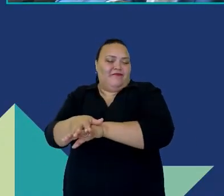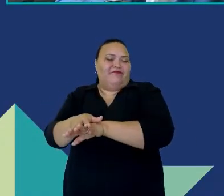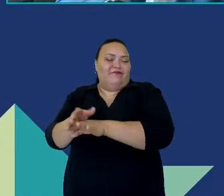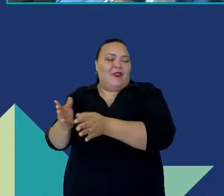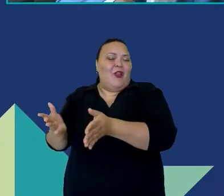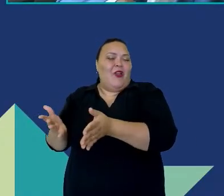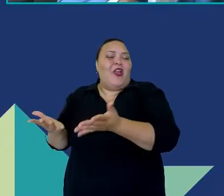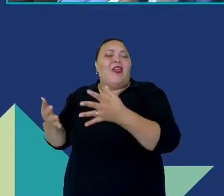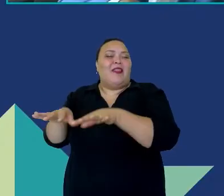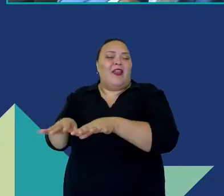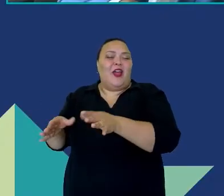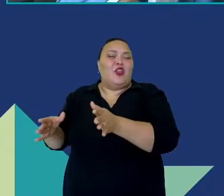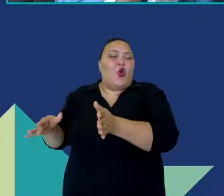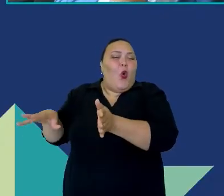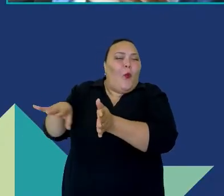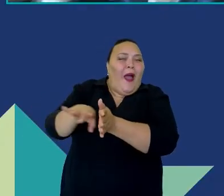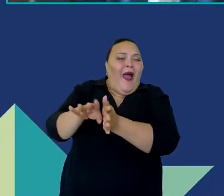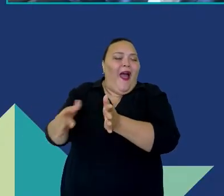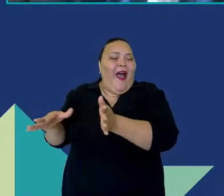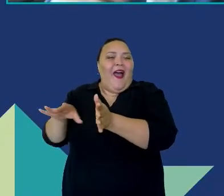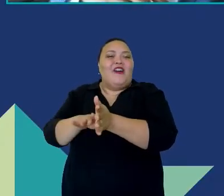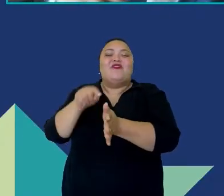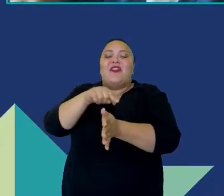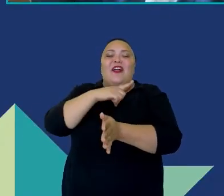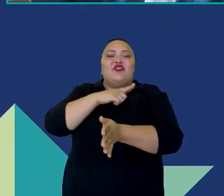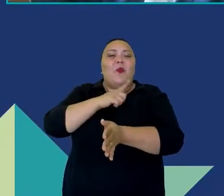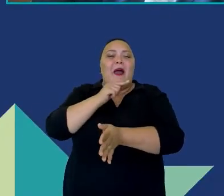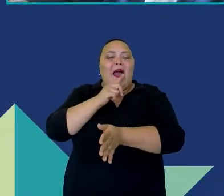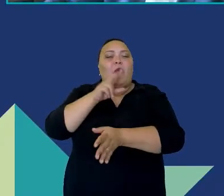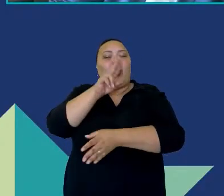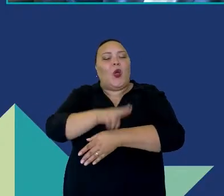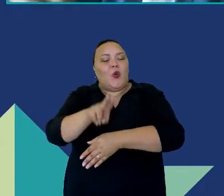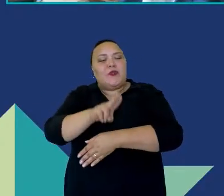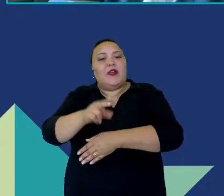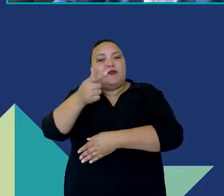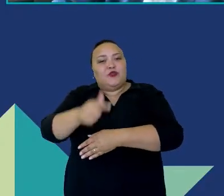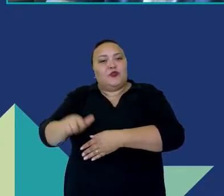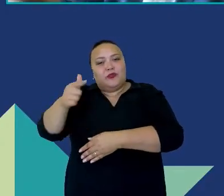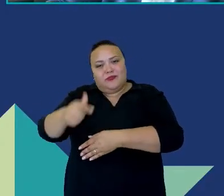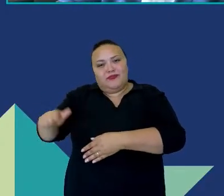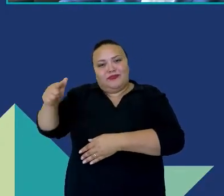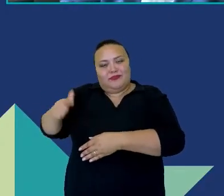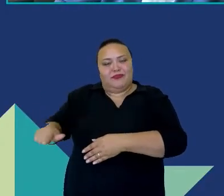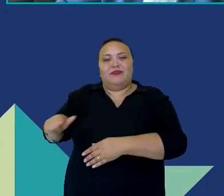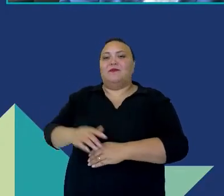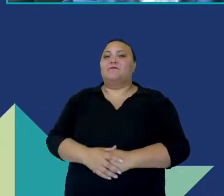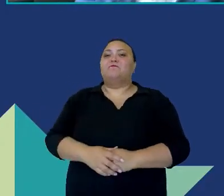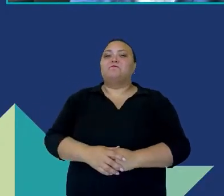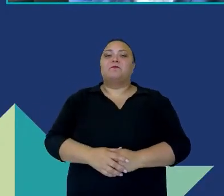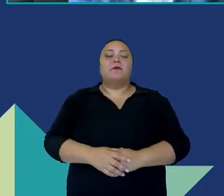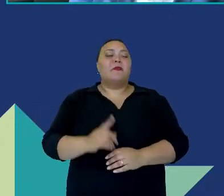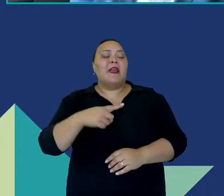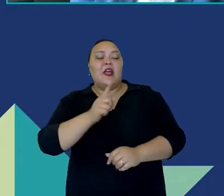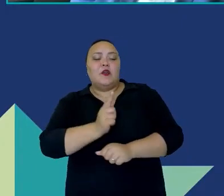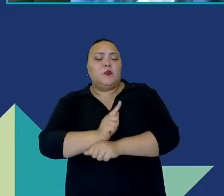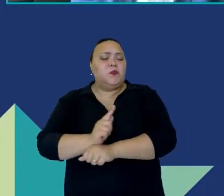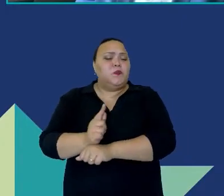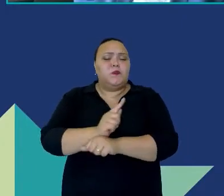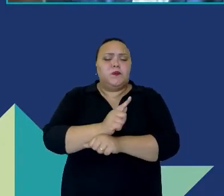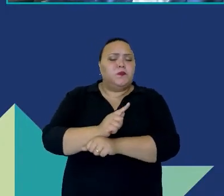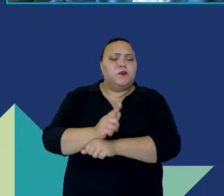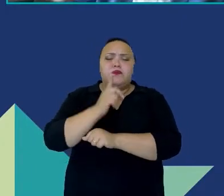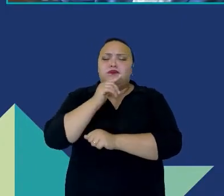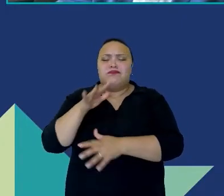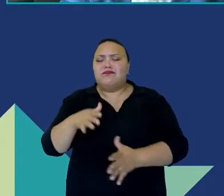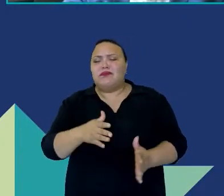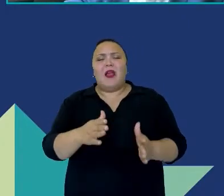with the tailings storage facilities. And the two were talking to each other, and they were incorporated, both of them, in the site water balance,